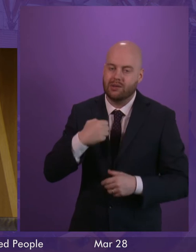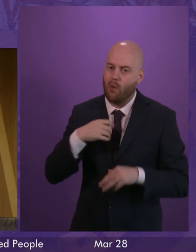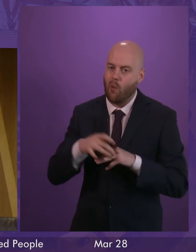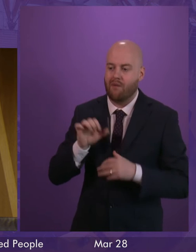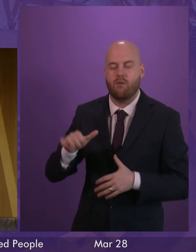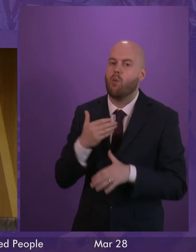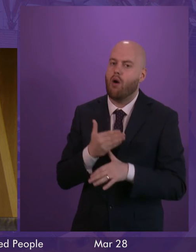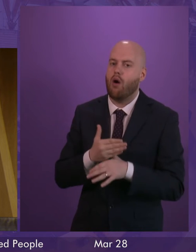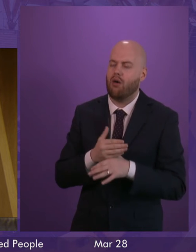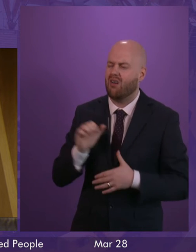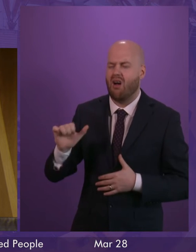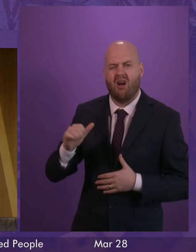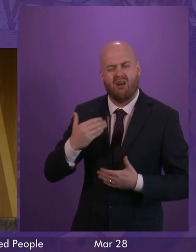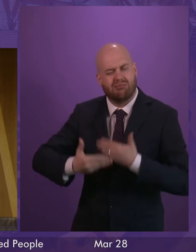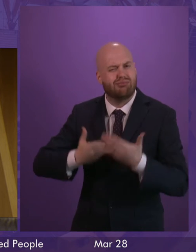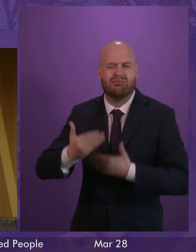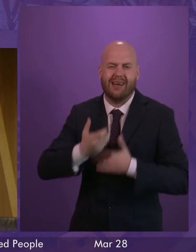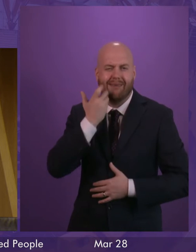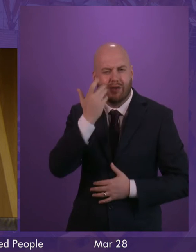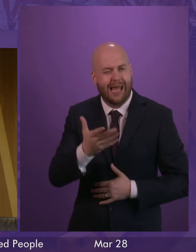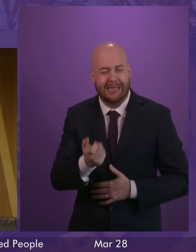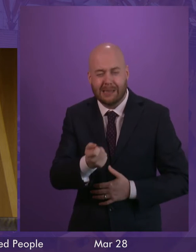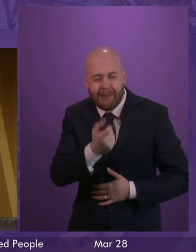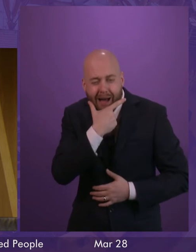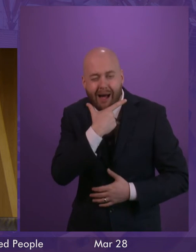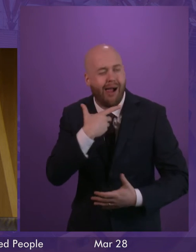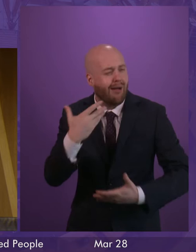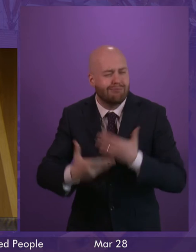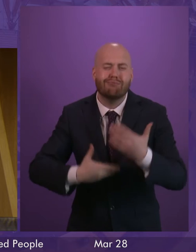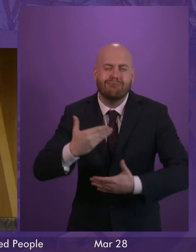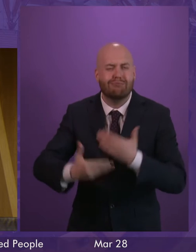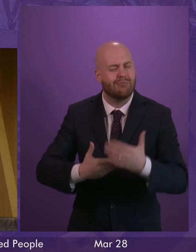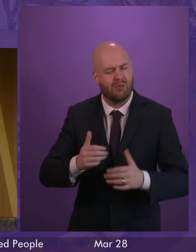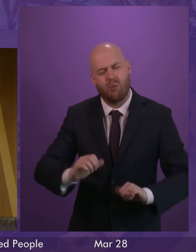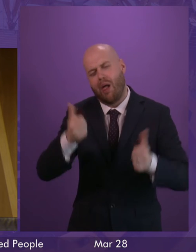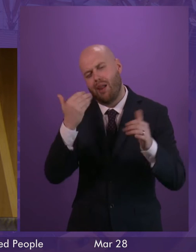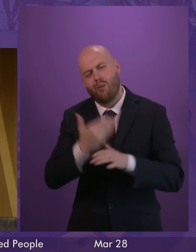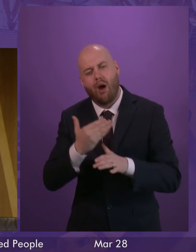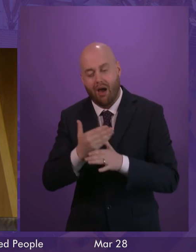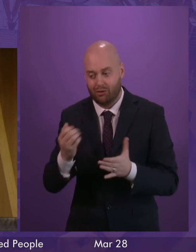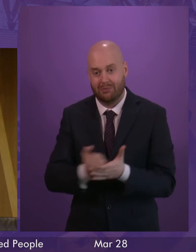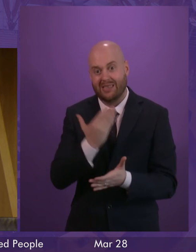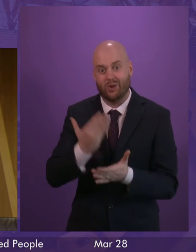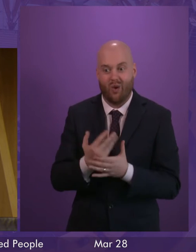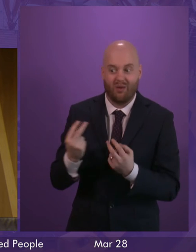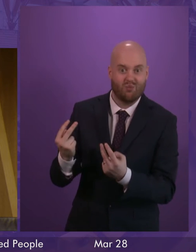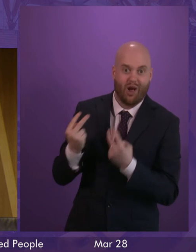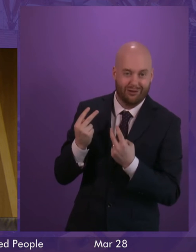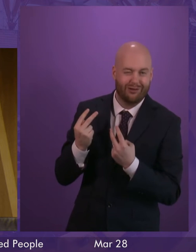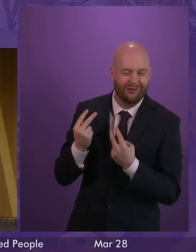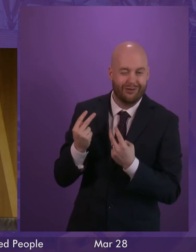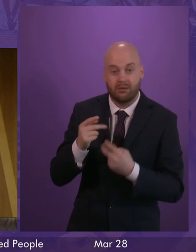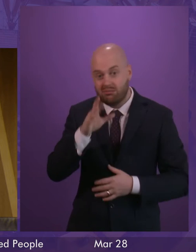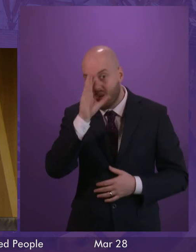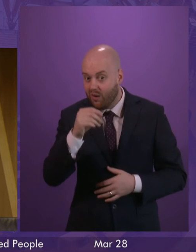and how she goes about her business with a smile and ensures that I are able to deliver for the people of Paisley. But she's a volunteer presiding